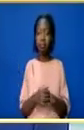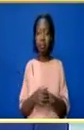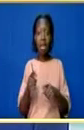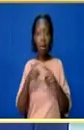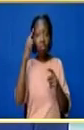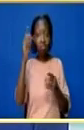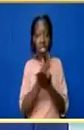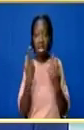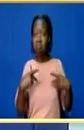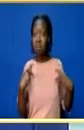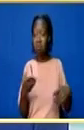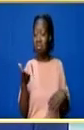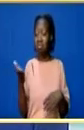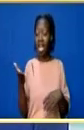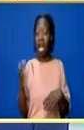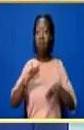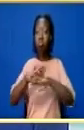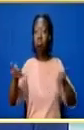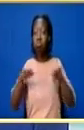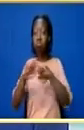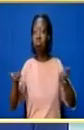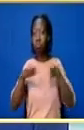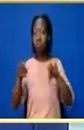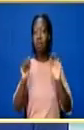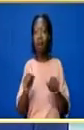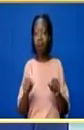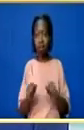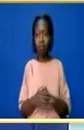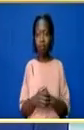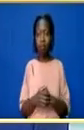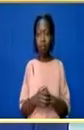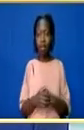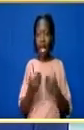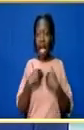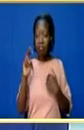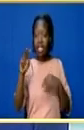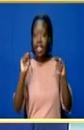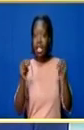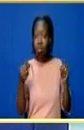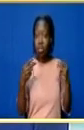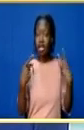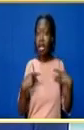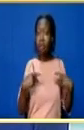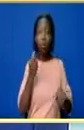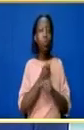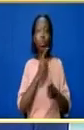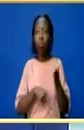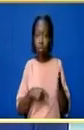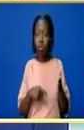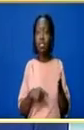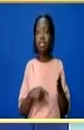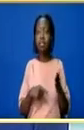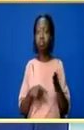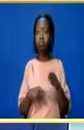some people, it looks like a swimming pool. Oh. You have heard in the news, people, they